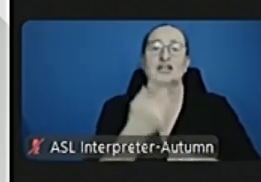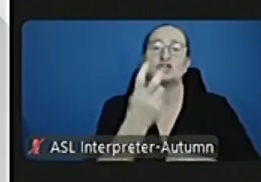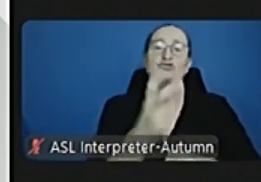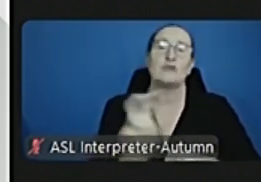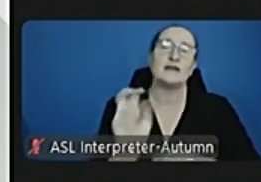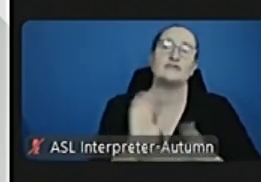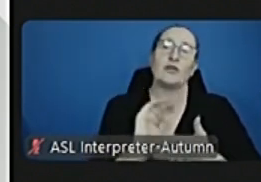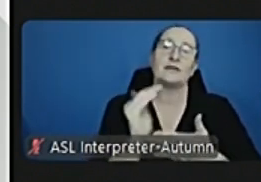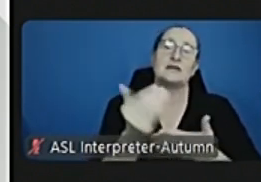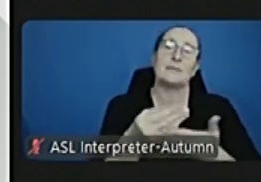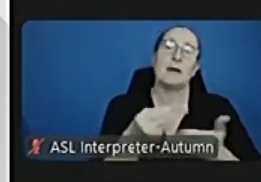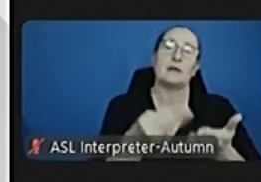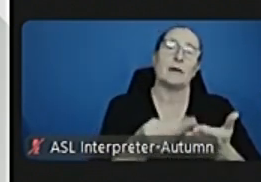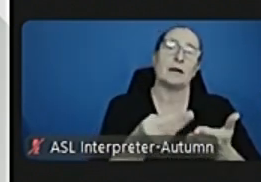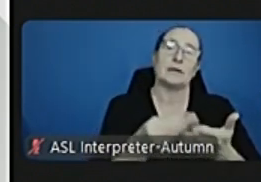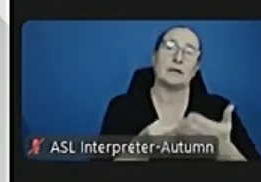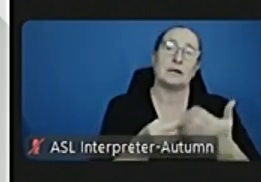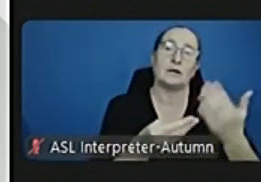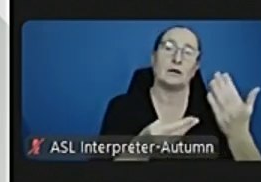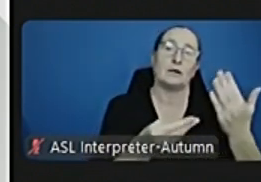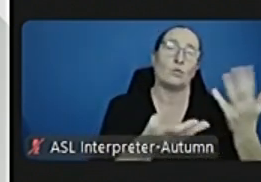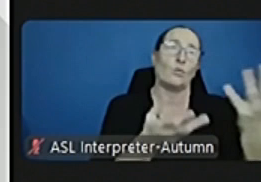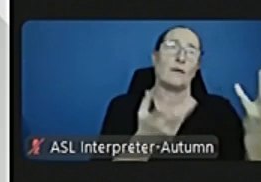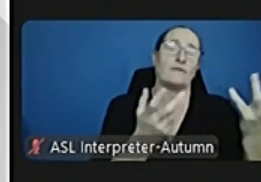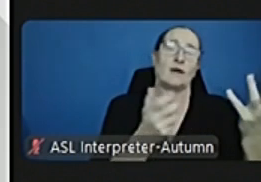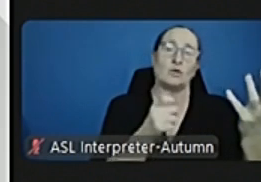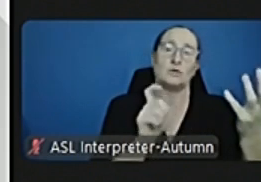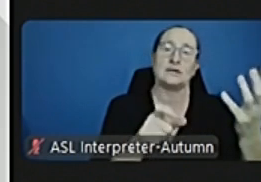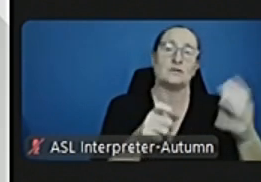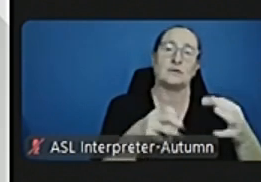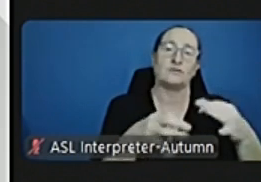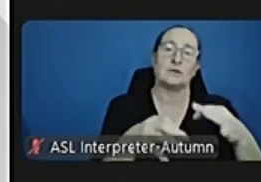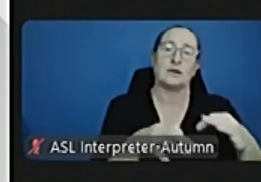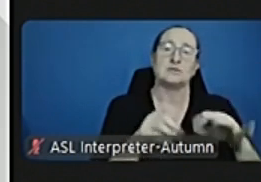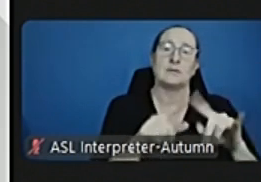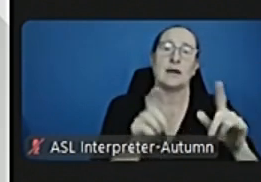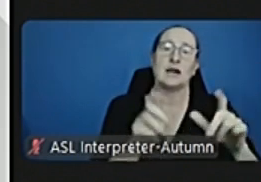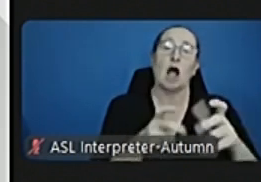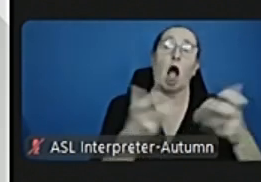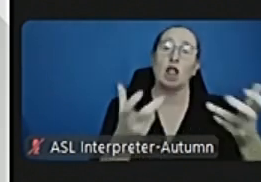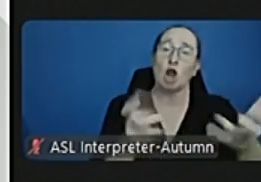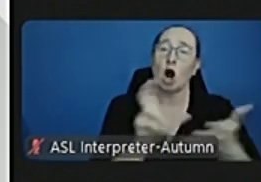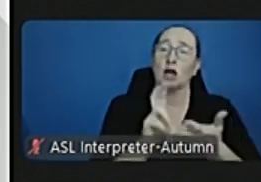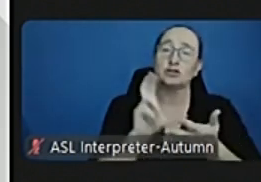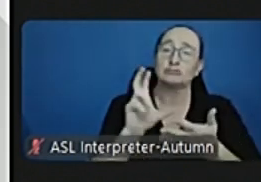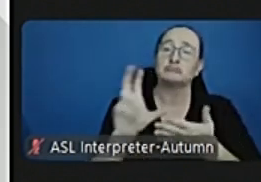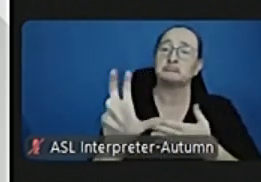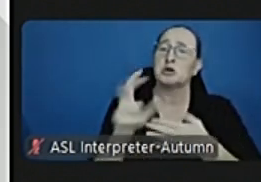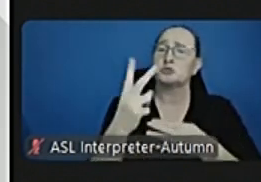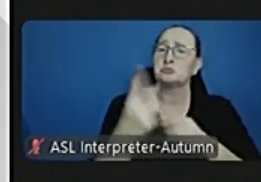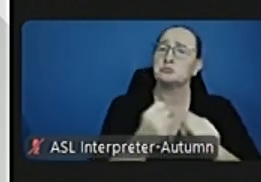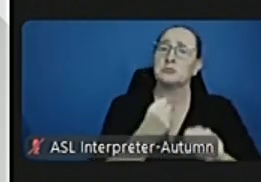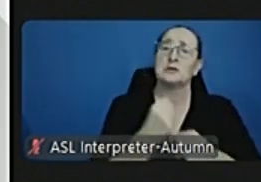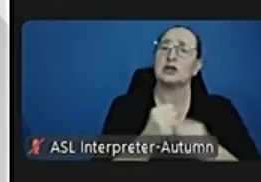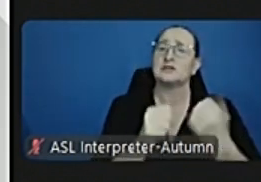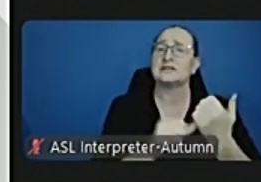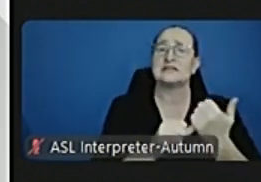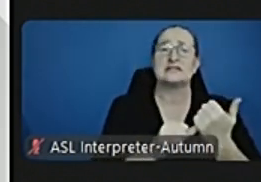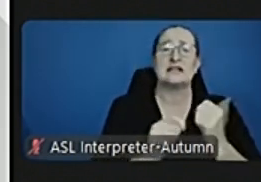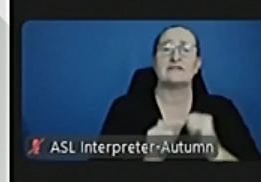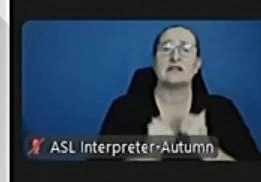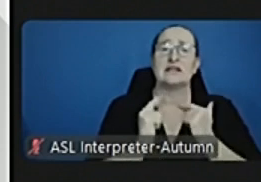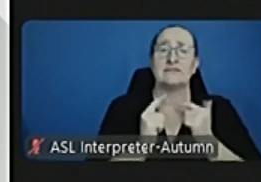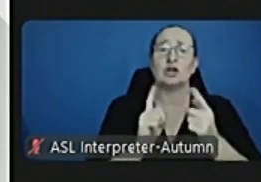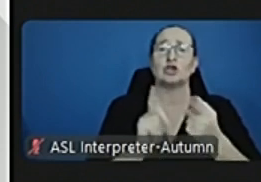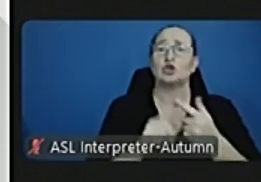money, I don't need to give you details, but a large sum of money, at least 2 years of assisted living, to my